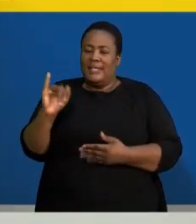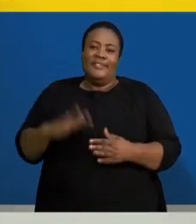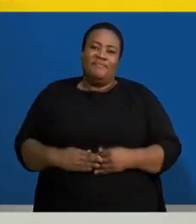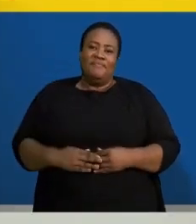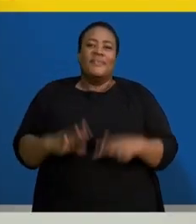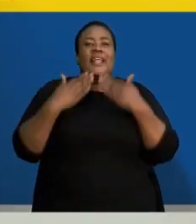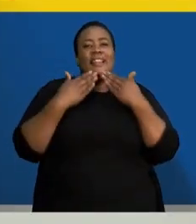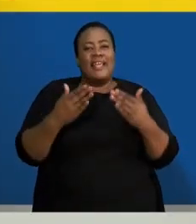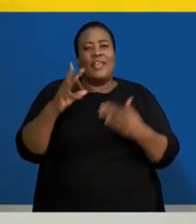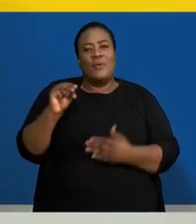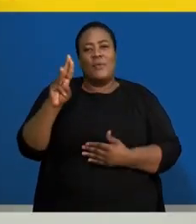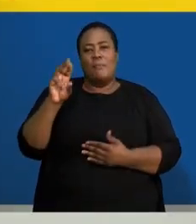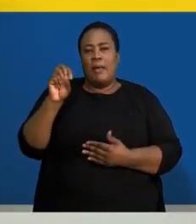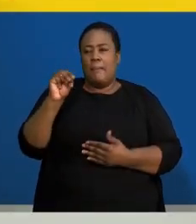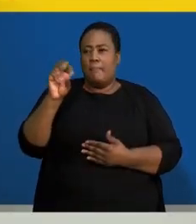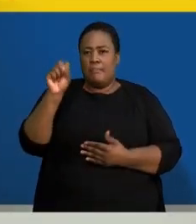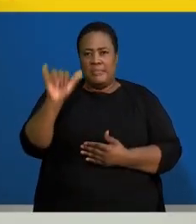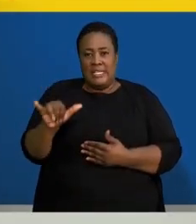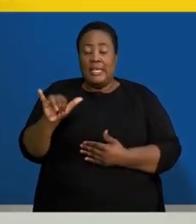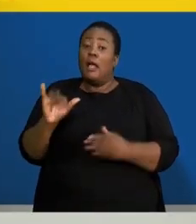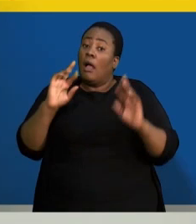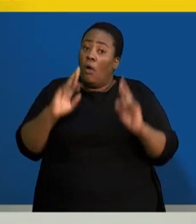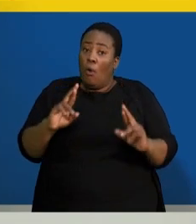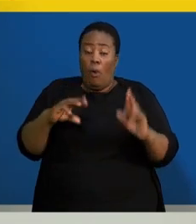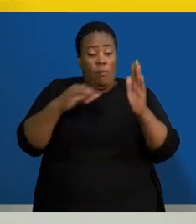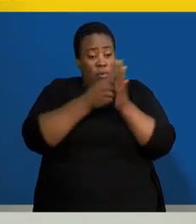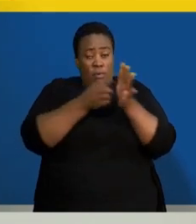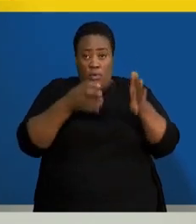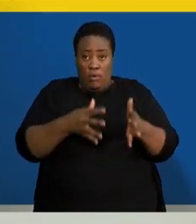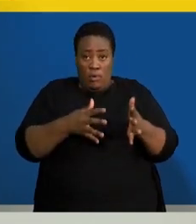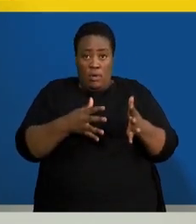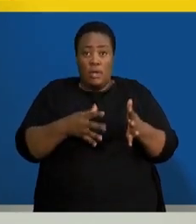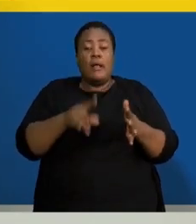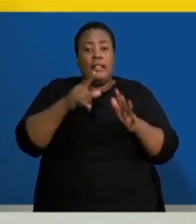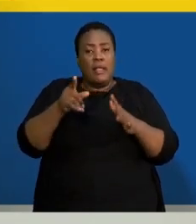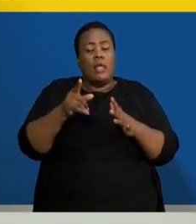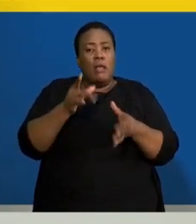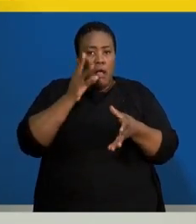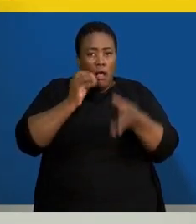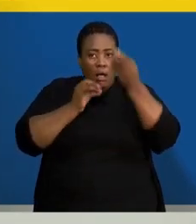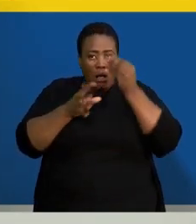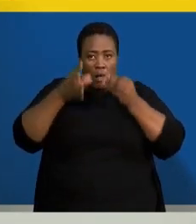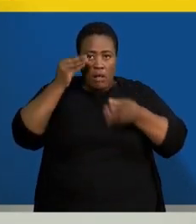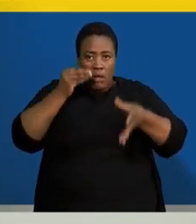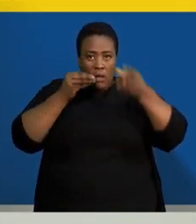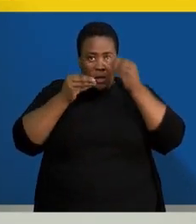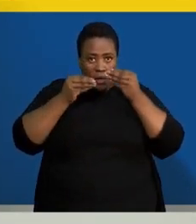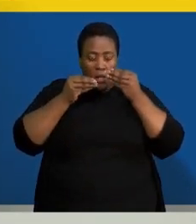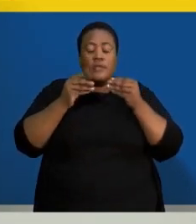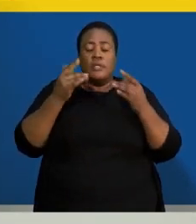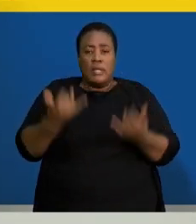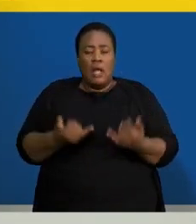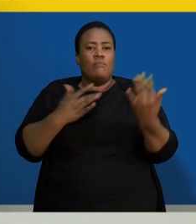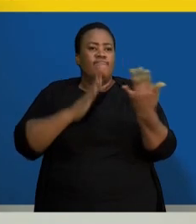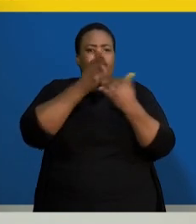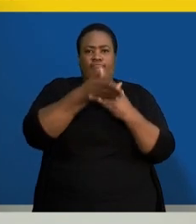much, Mamsi. I hope our matrix are taking in all the information and preparing themselves for the exam. Guys, we are going to take a very